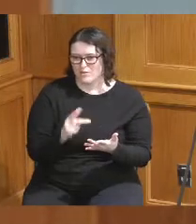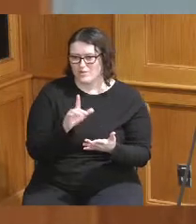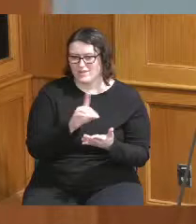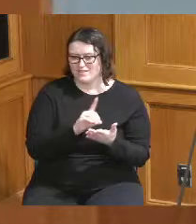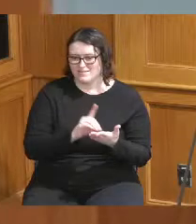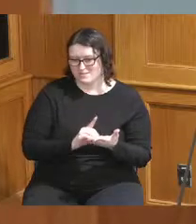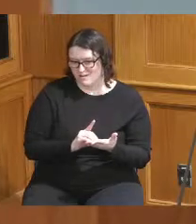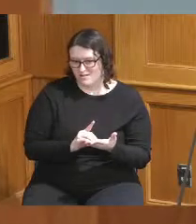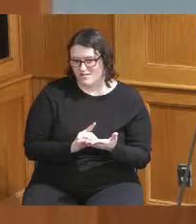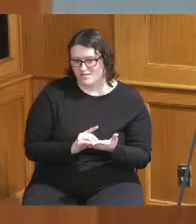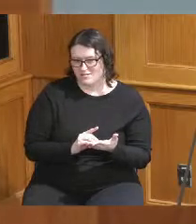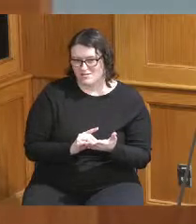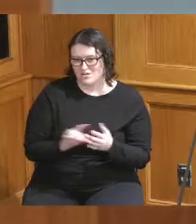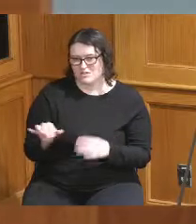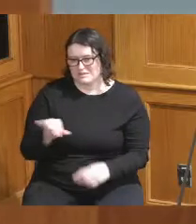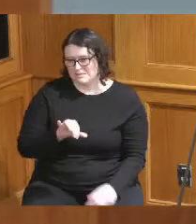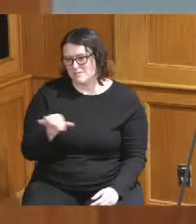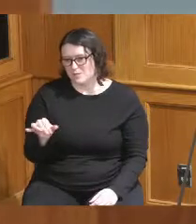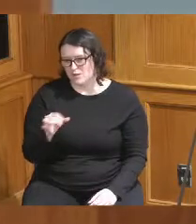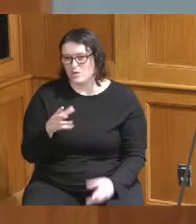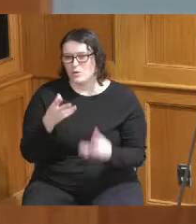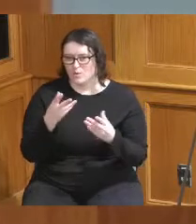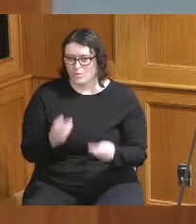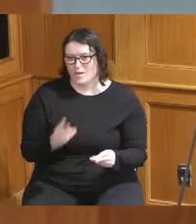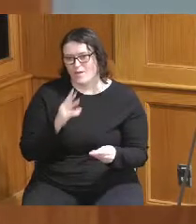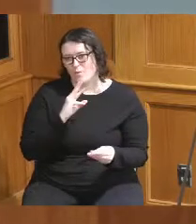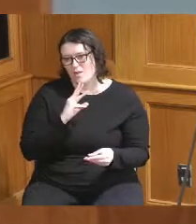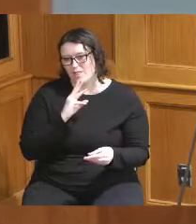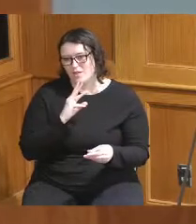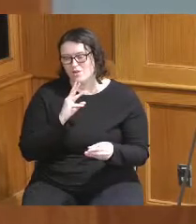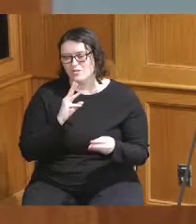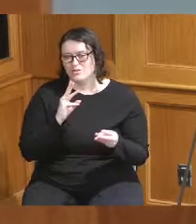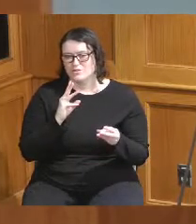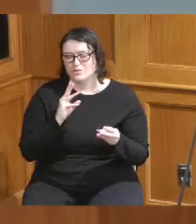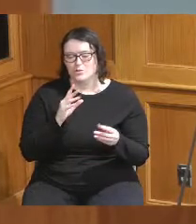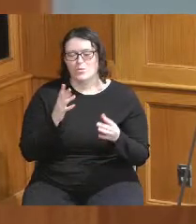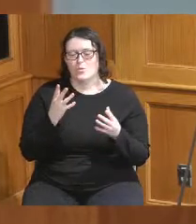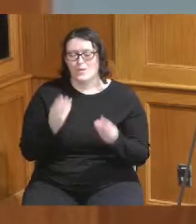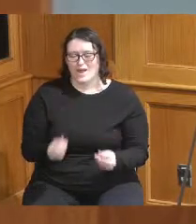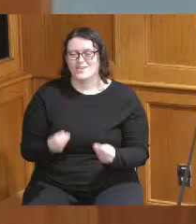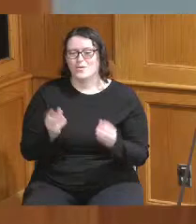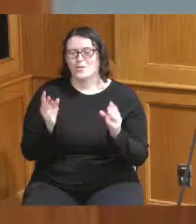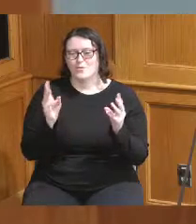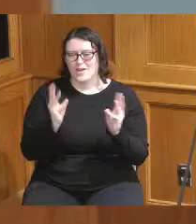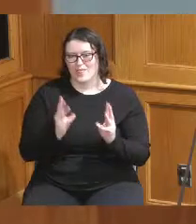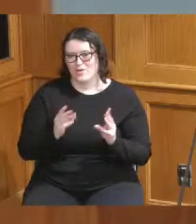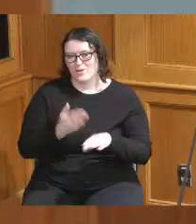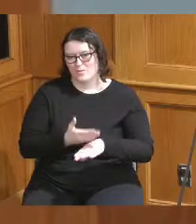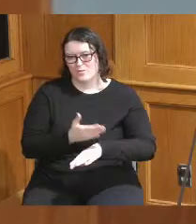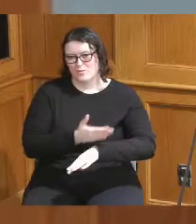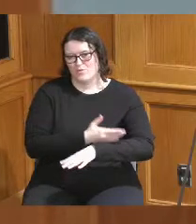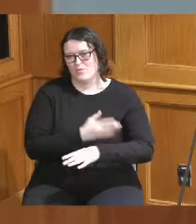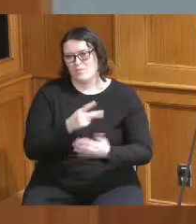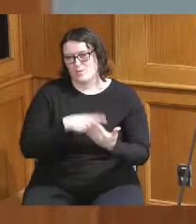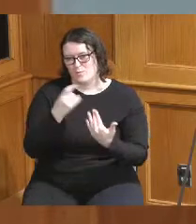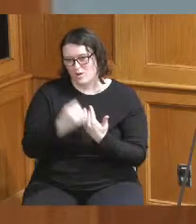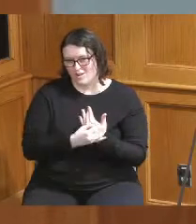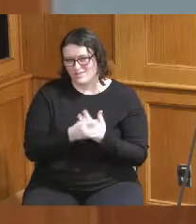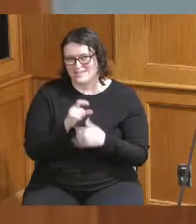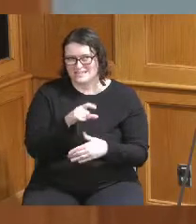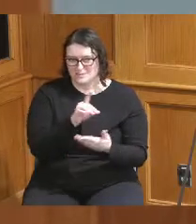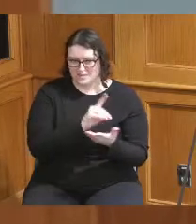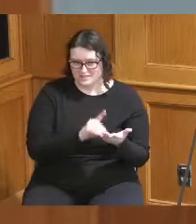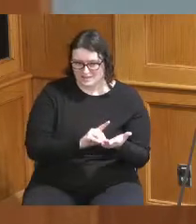are similar wet weather improvement projects that have to get designed so that they can